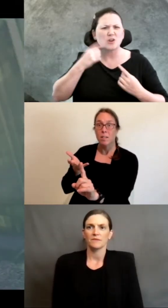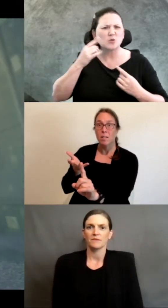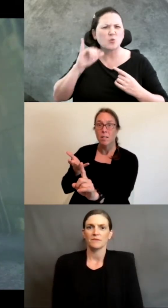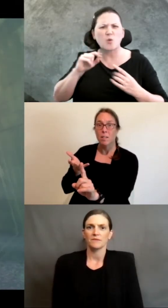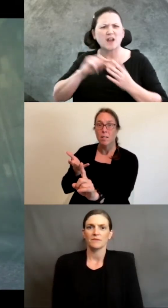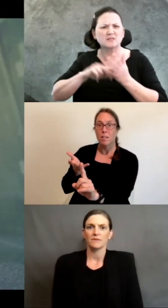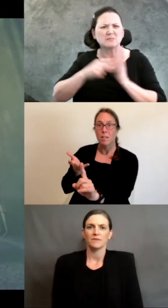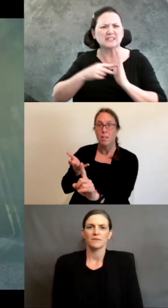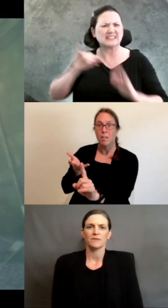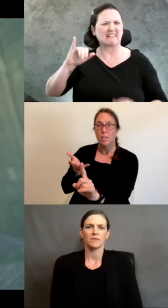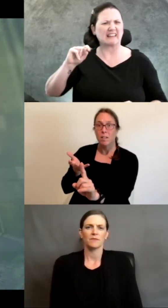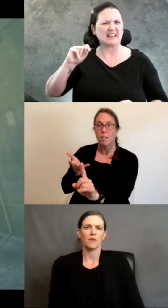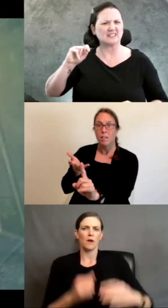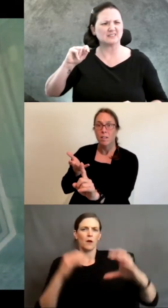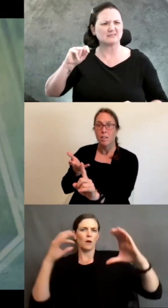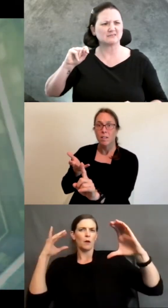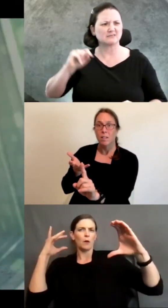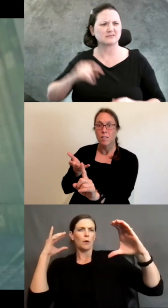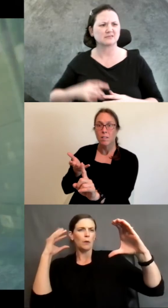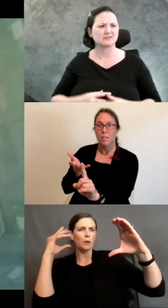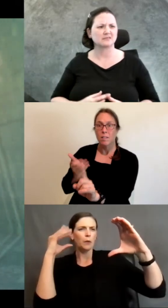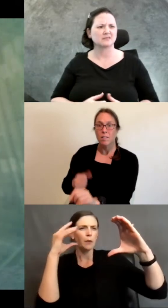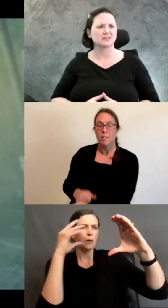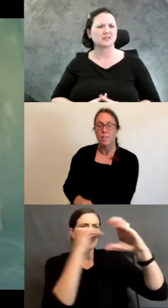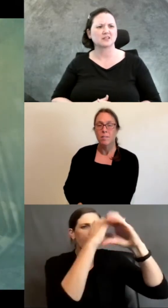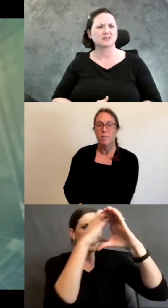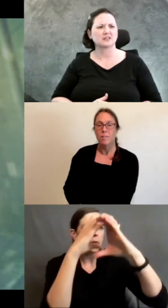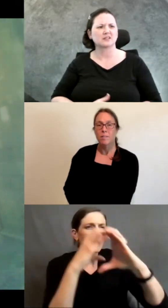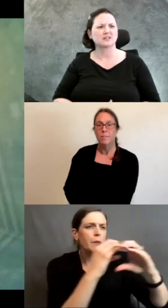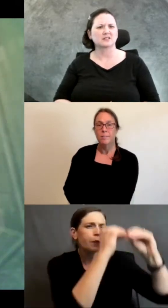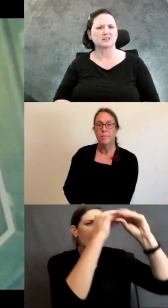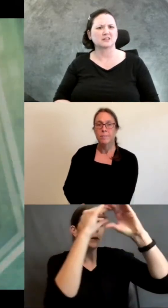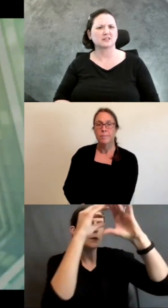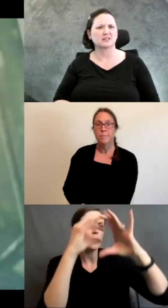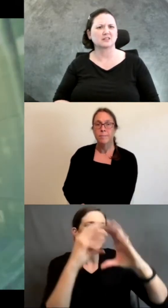into the center of the spinning, pulsing wall.